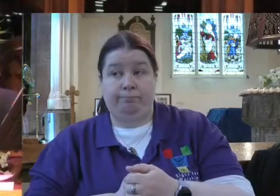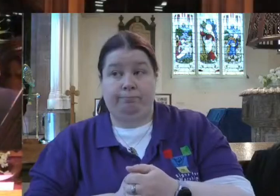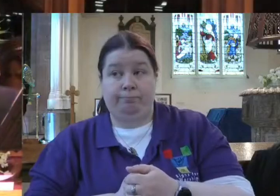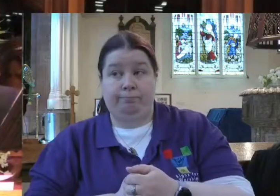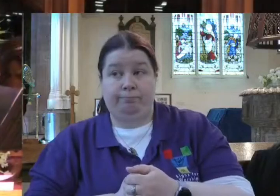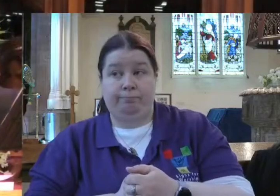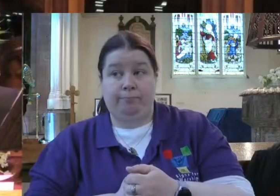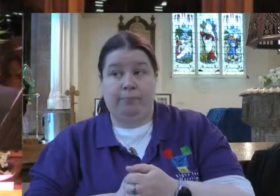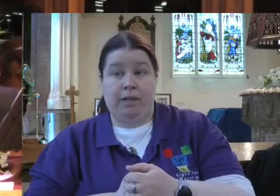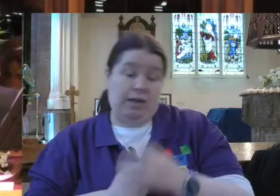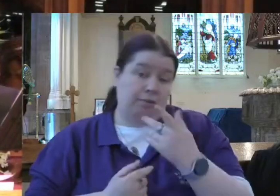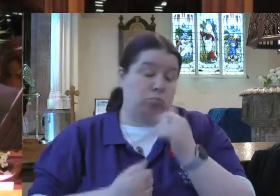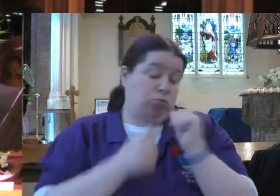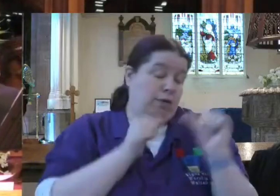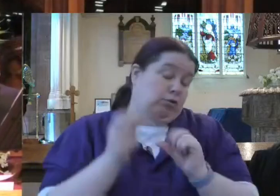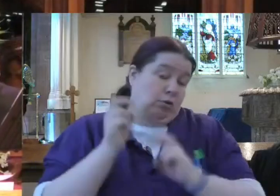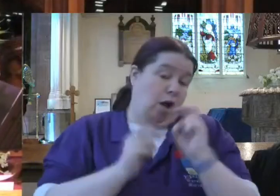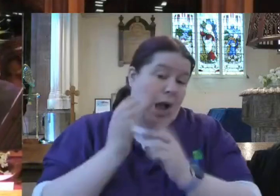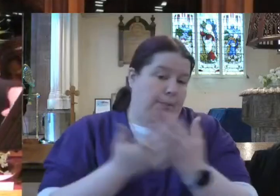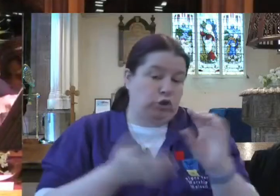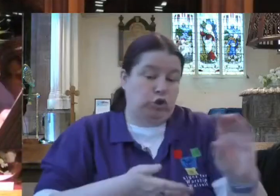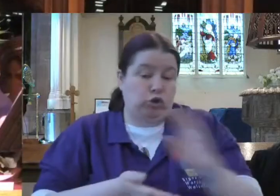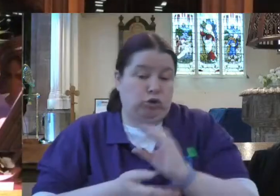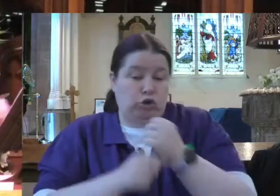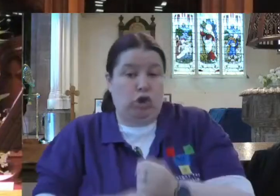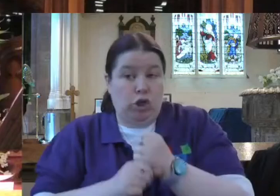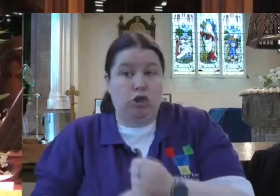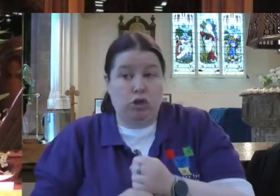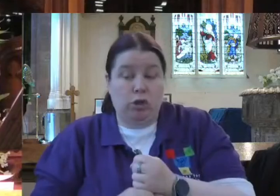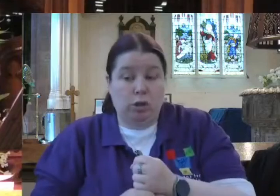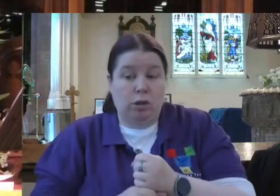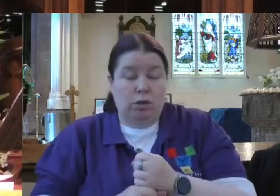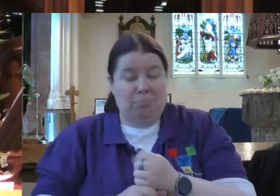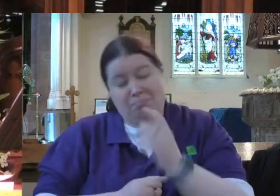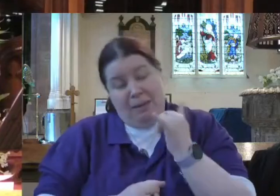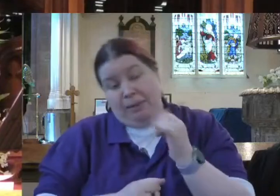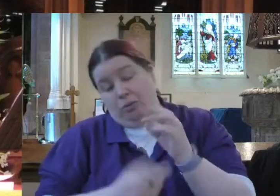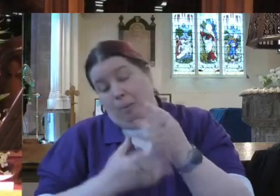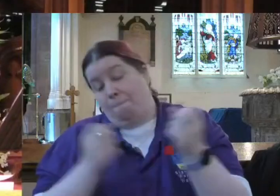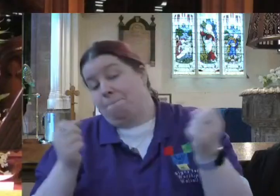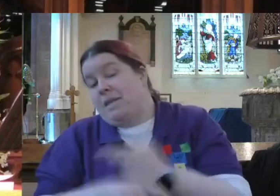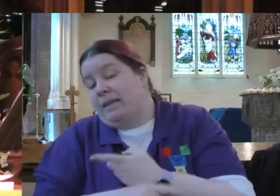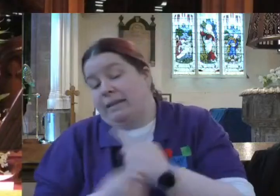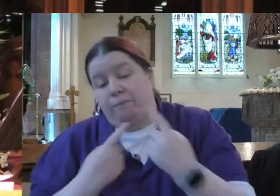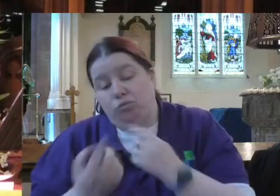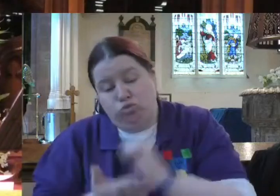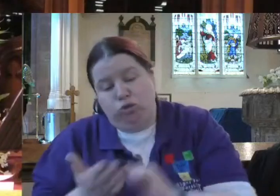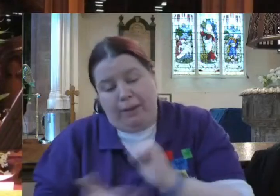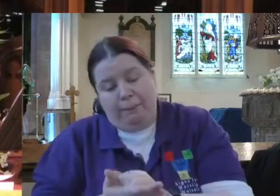is rather missing the whole point. Now, I could tell you what Priscilla and I give, but that's not important